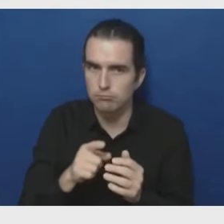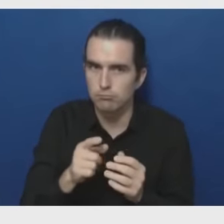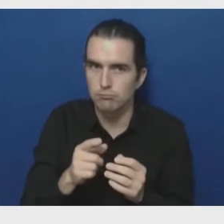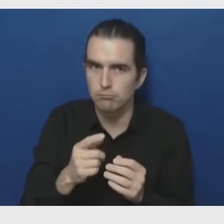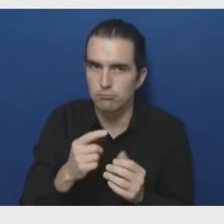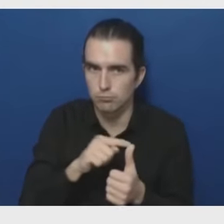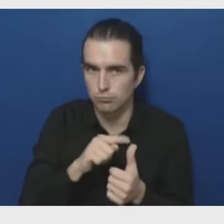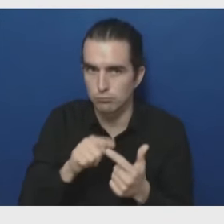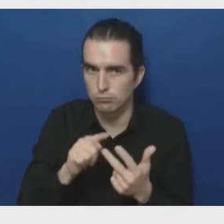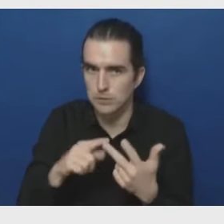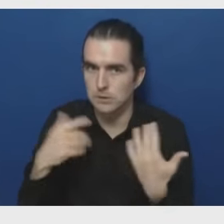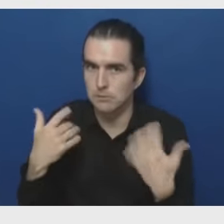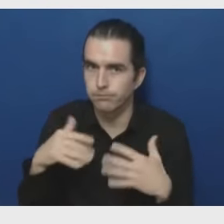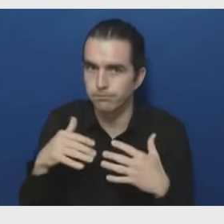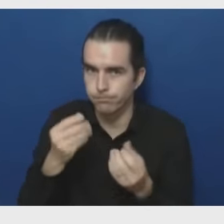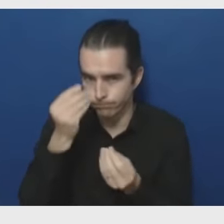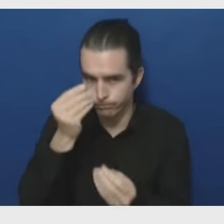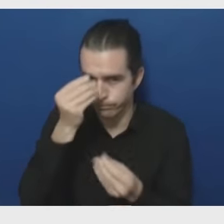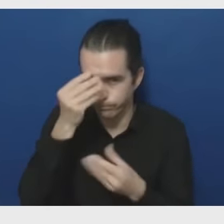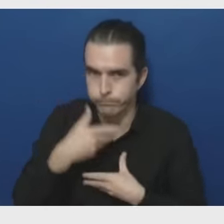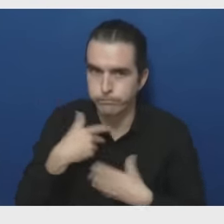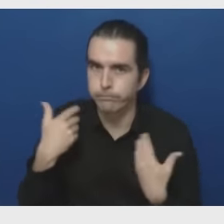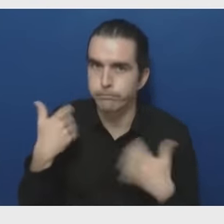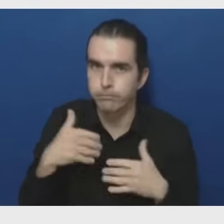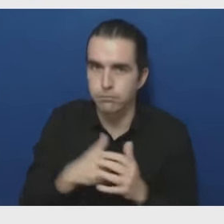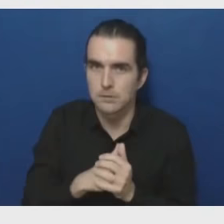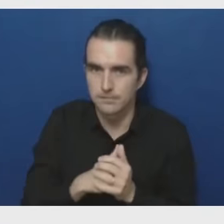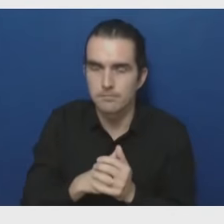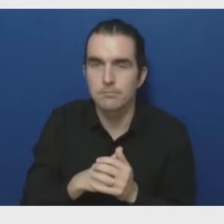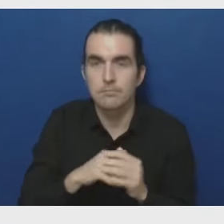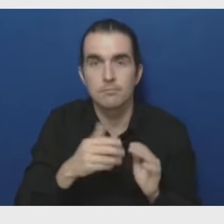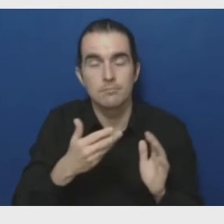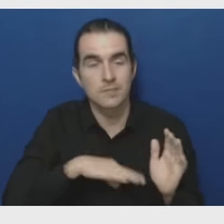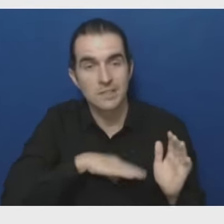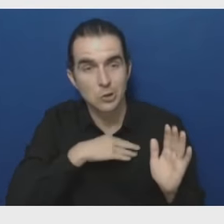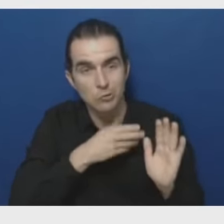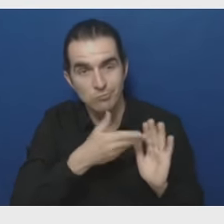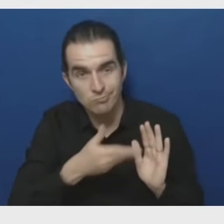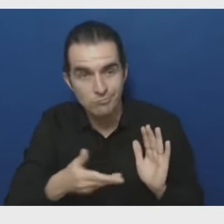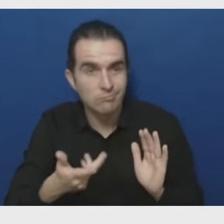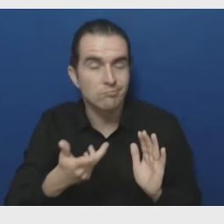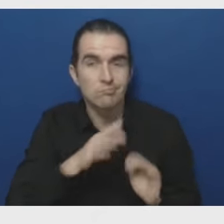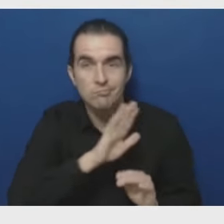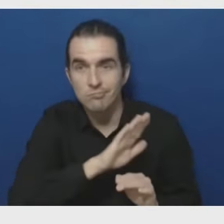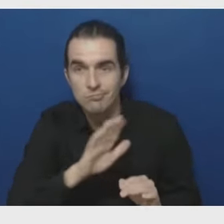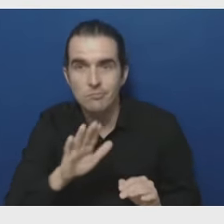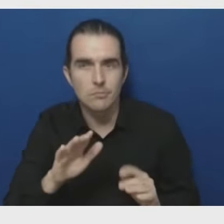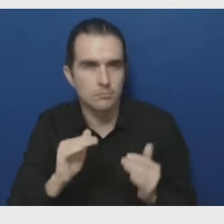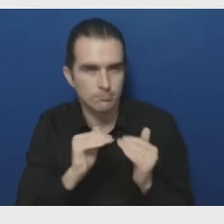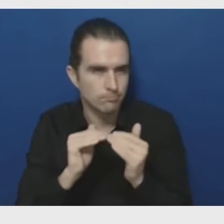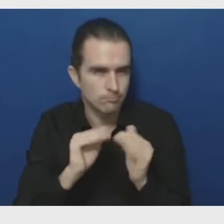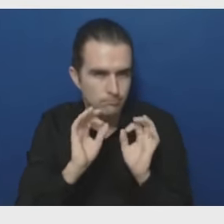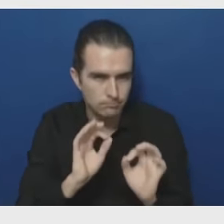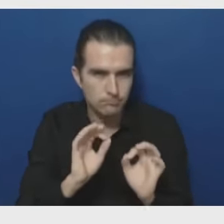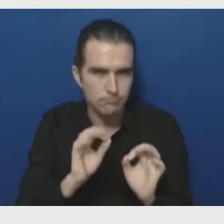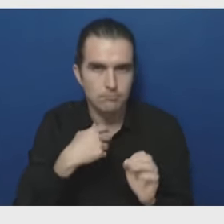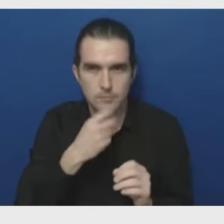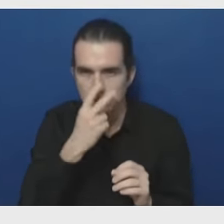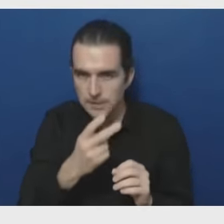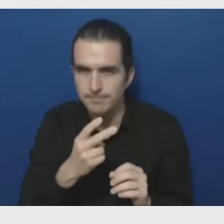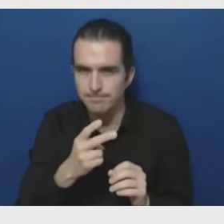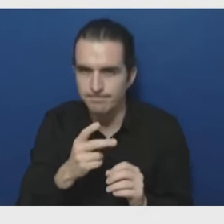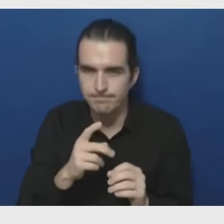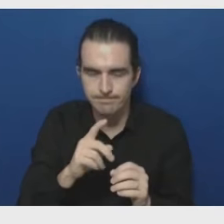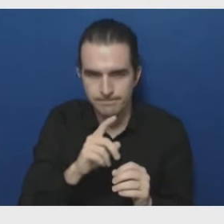protection. I think it's for us one of the biggest challenges we have, the outrage for those who speak